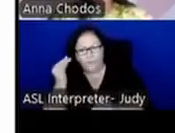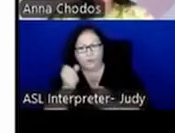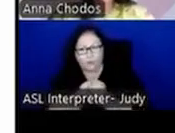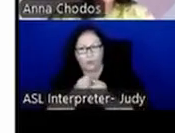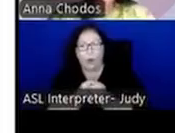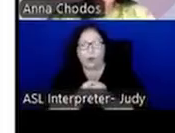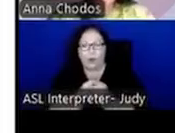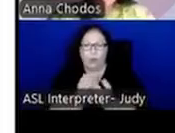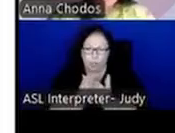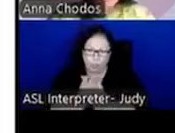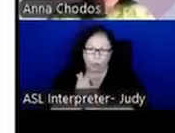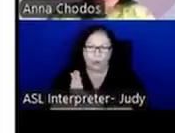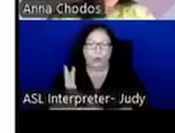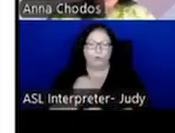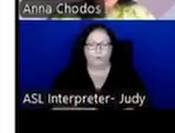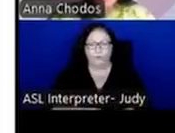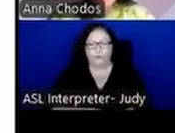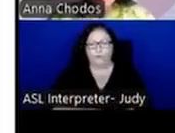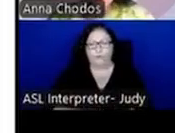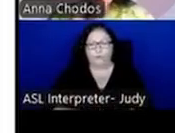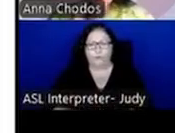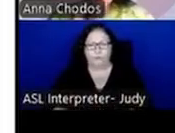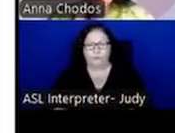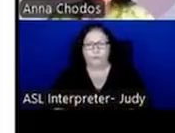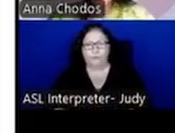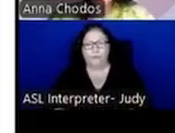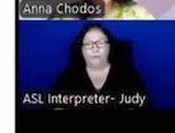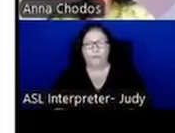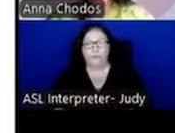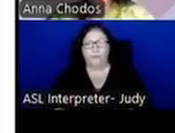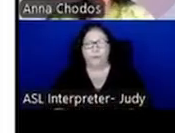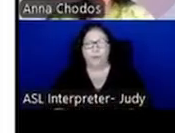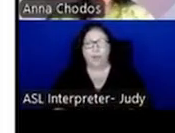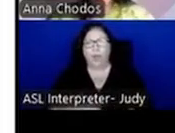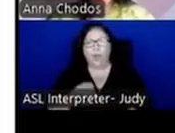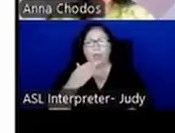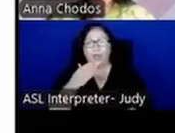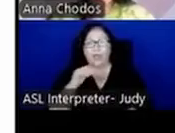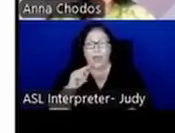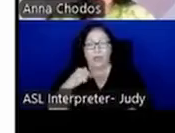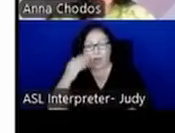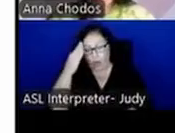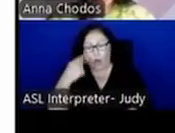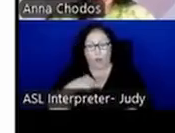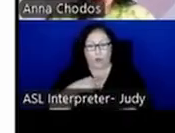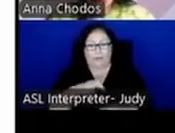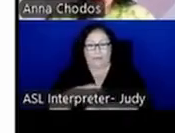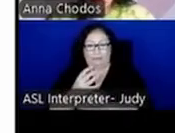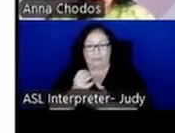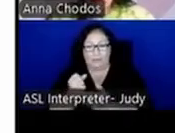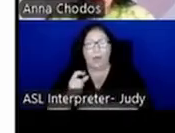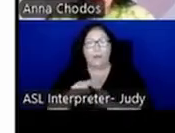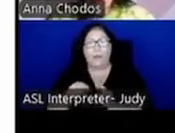Excellent. Thank you, Anna. And I know we're just about out of time here, but Jennifer, just really quickly wanted to see, is there anything else you wanted to add in response to that